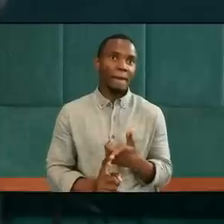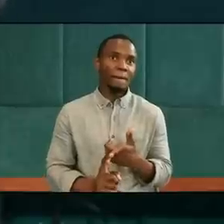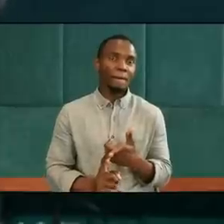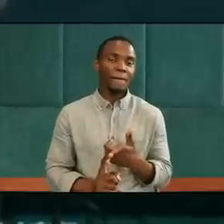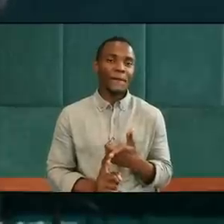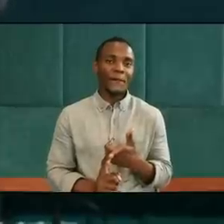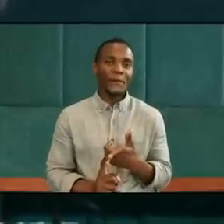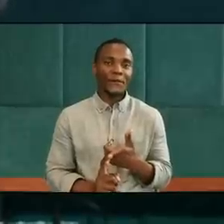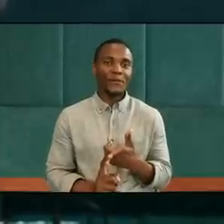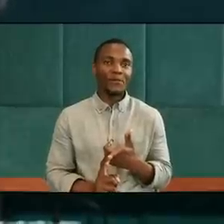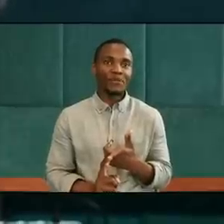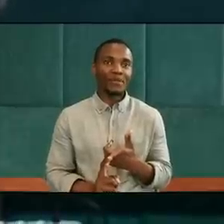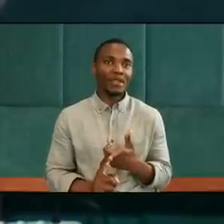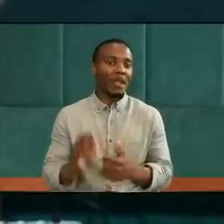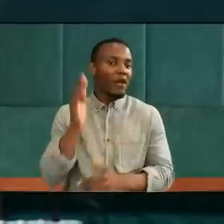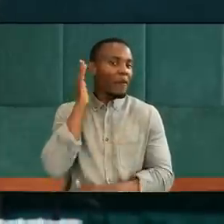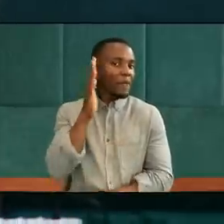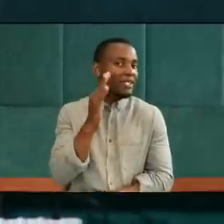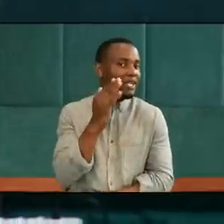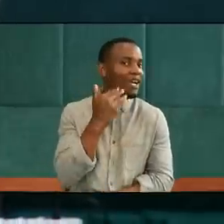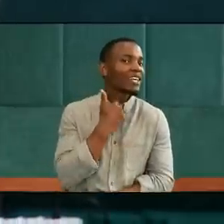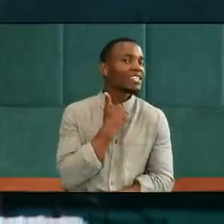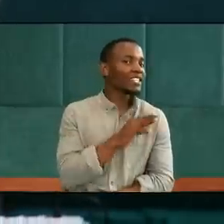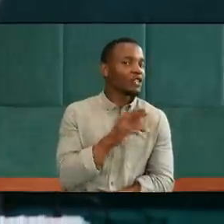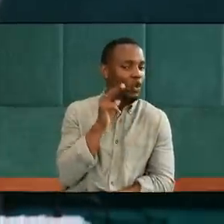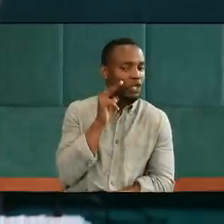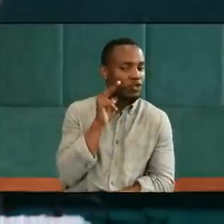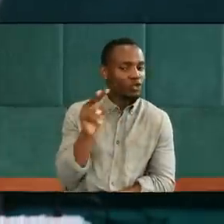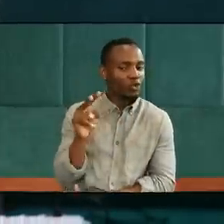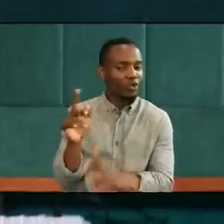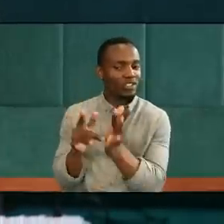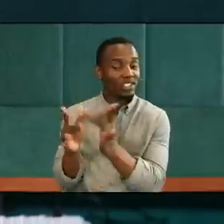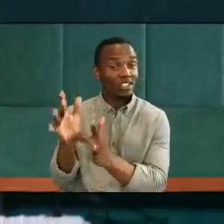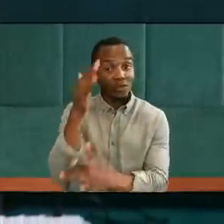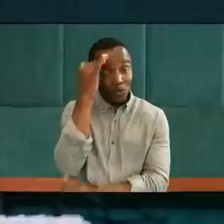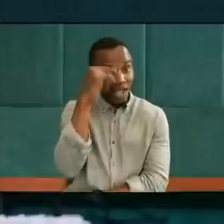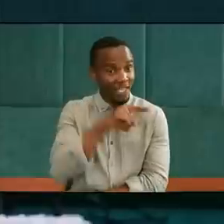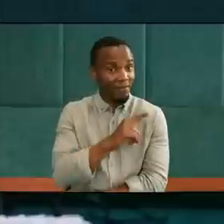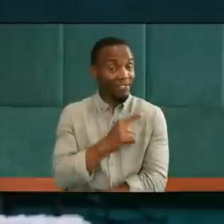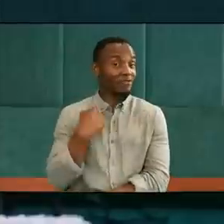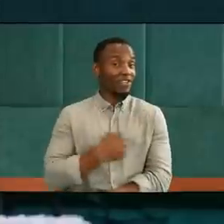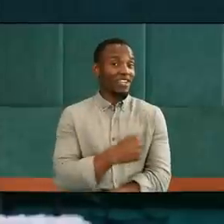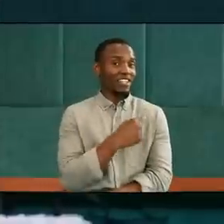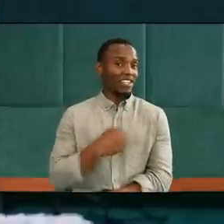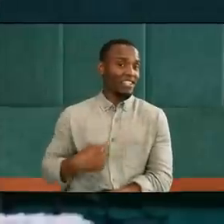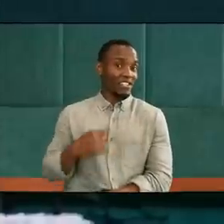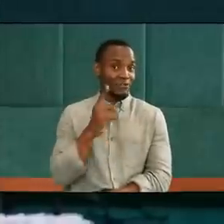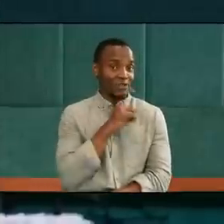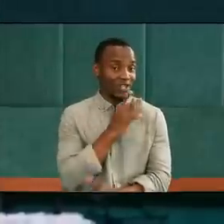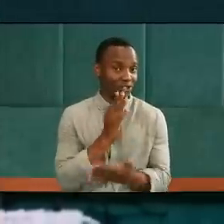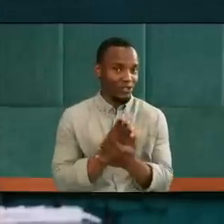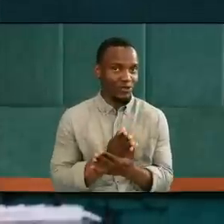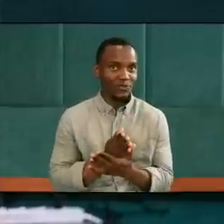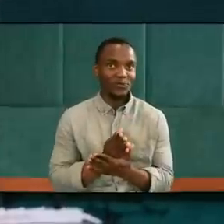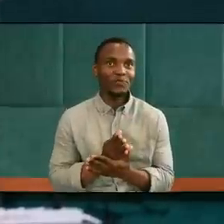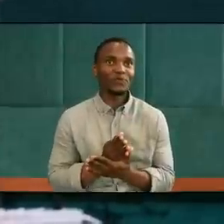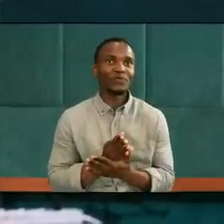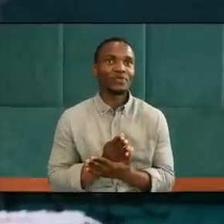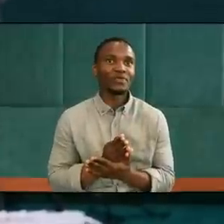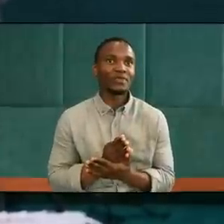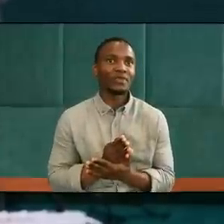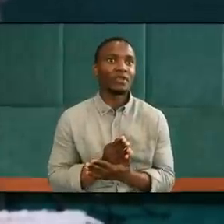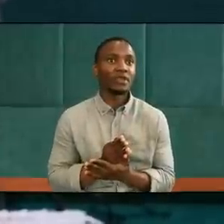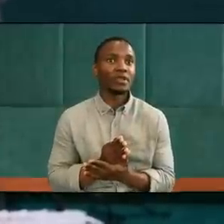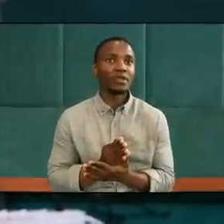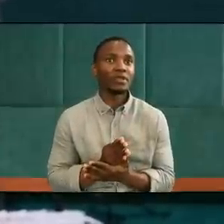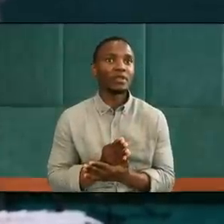Peter don't want to look on Jesus because you know he's guilty. You know when people guilty, they don't want to look at you? Is that true in